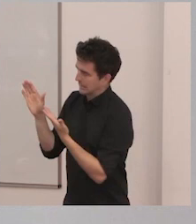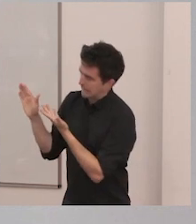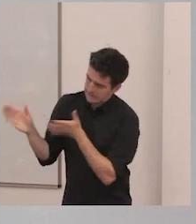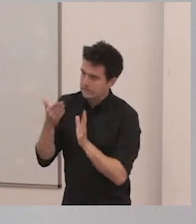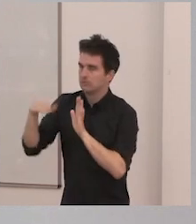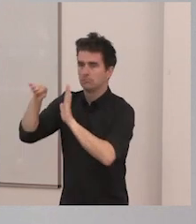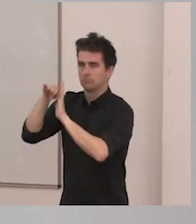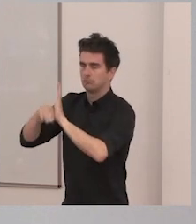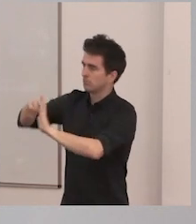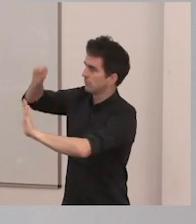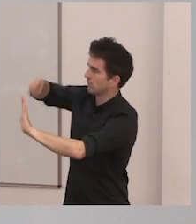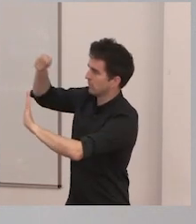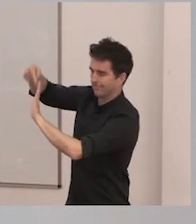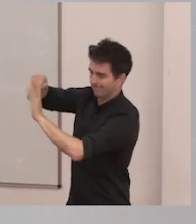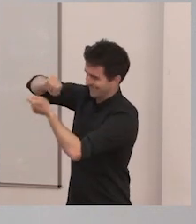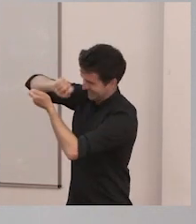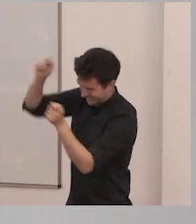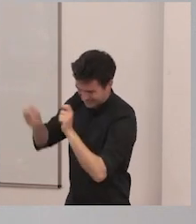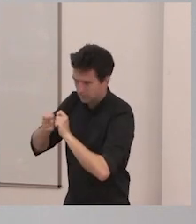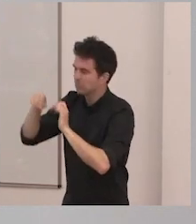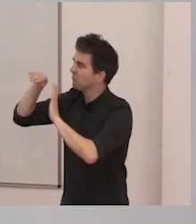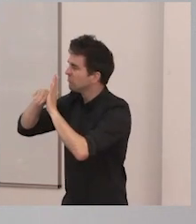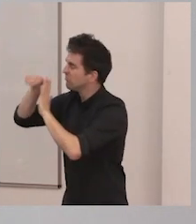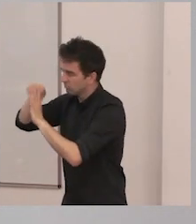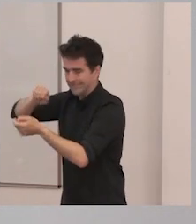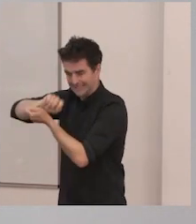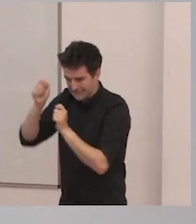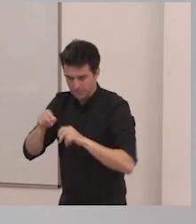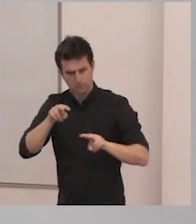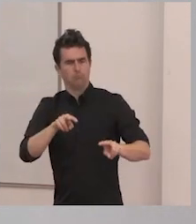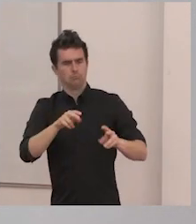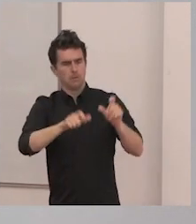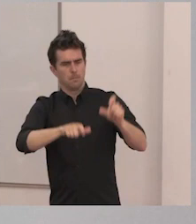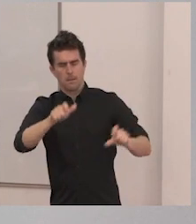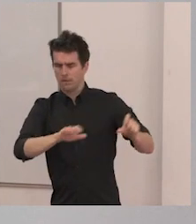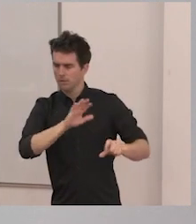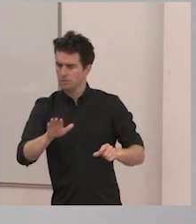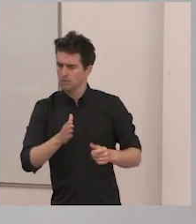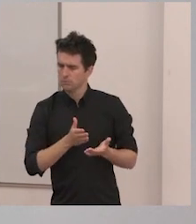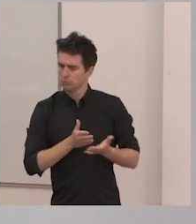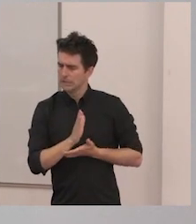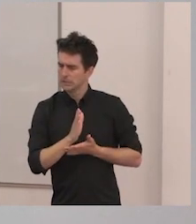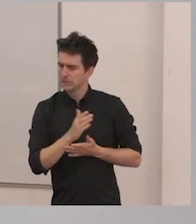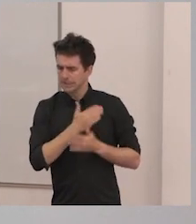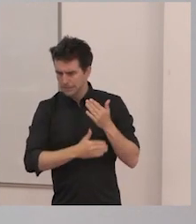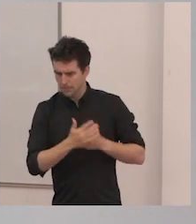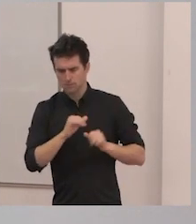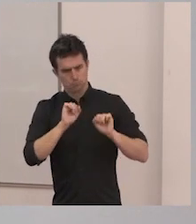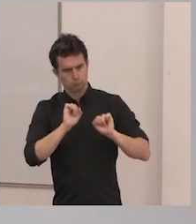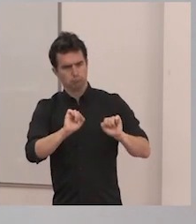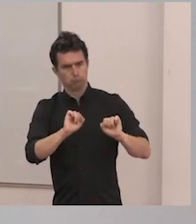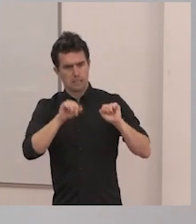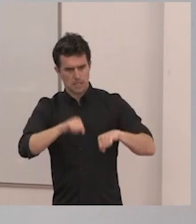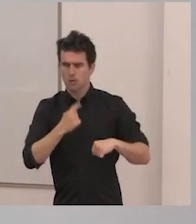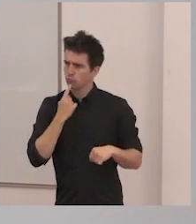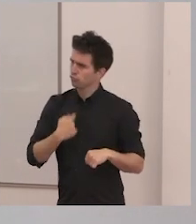in challenging vested interests involved in guardianship and ensuring that the universal standard